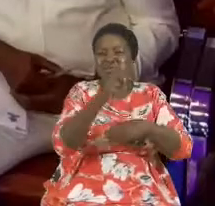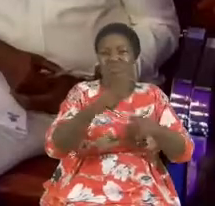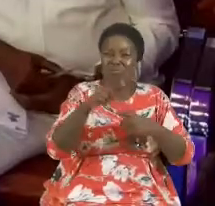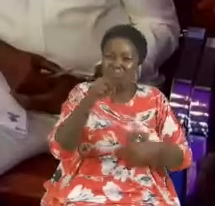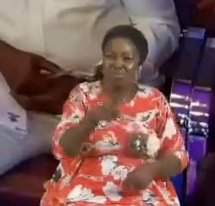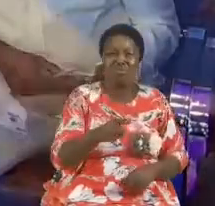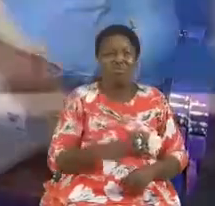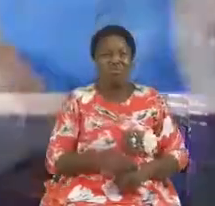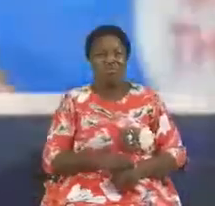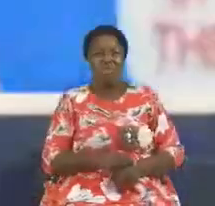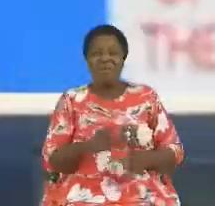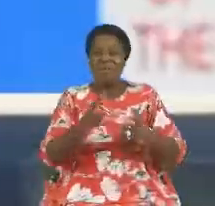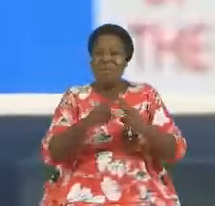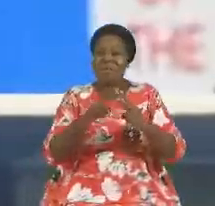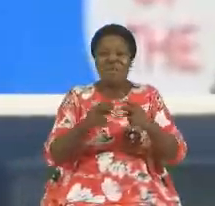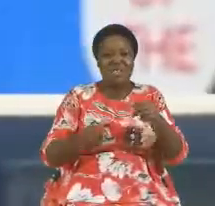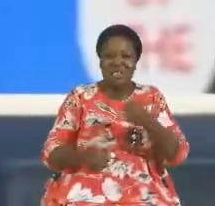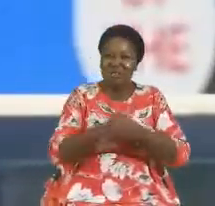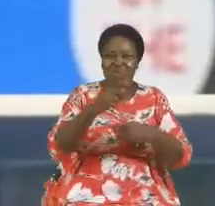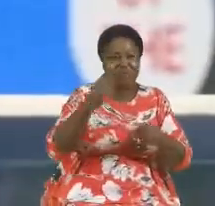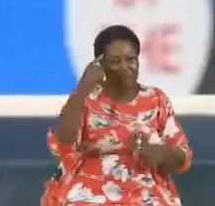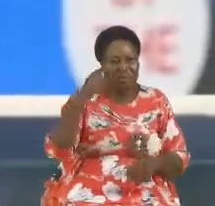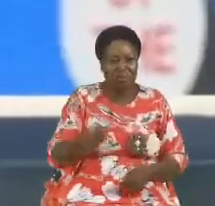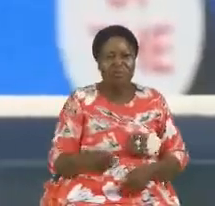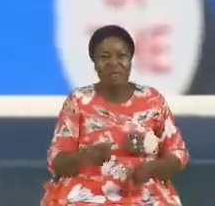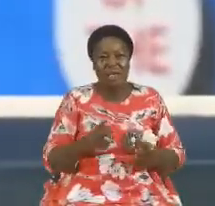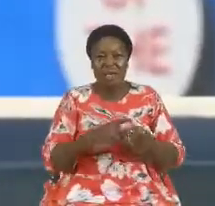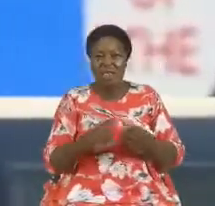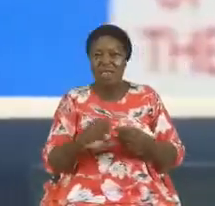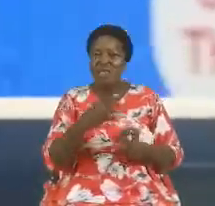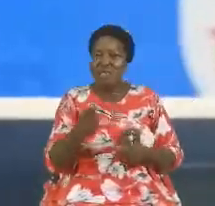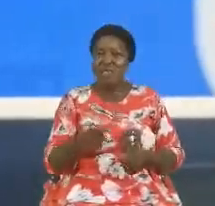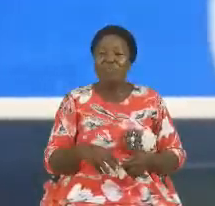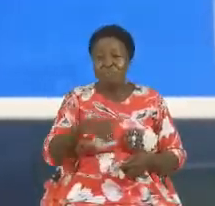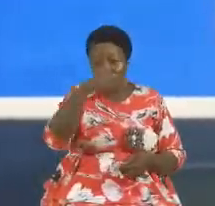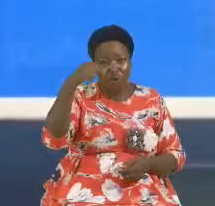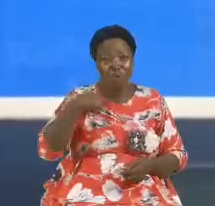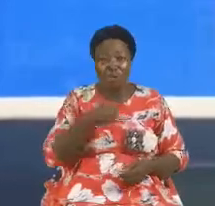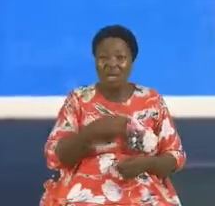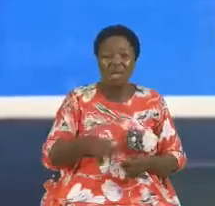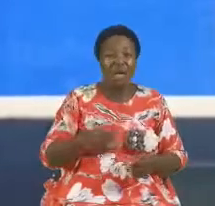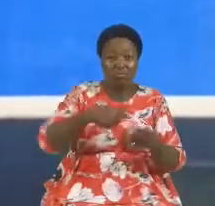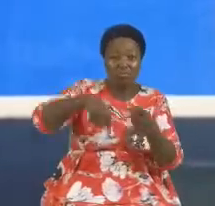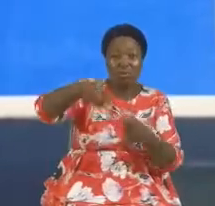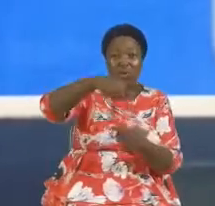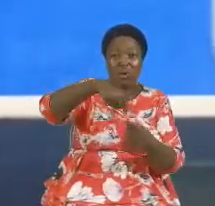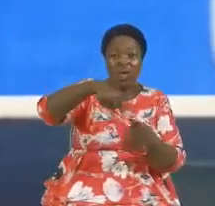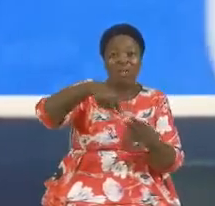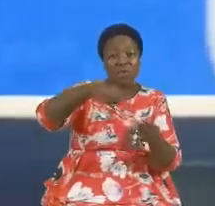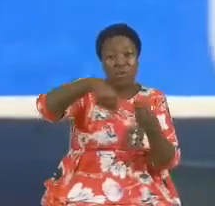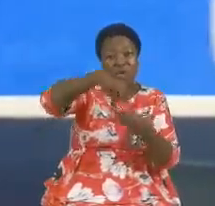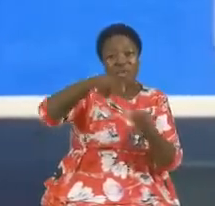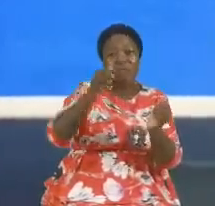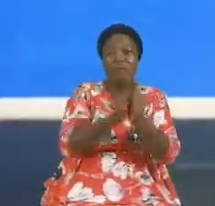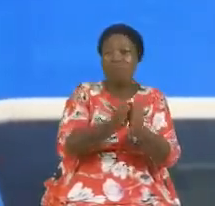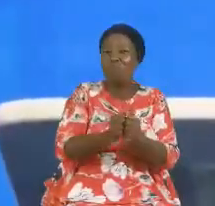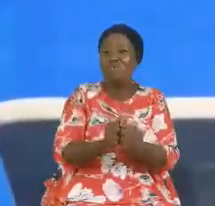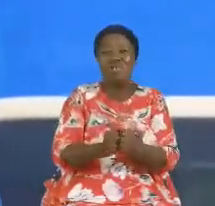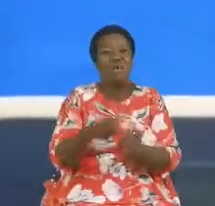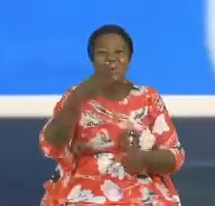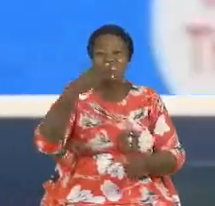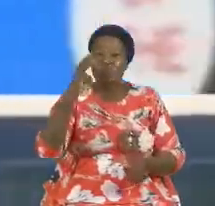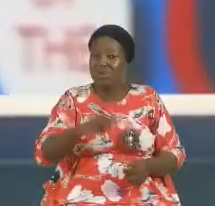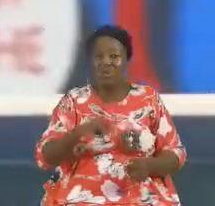the ditch. That's dangerous for you. Be wise. And then it says, wherefore, because we are